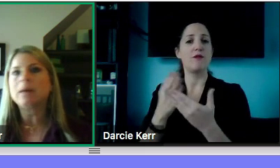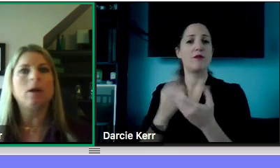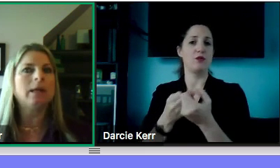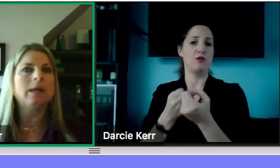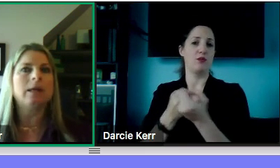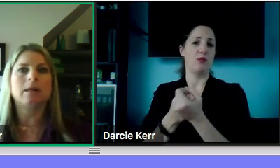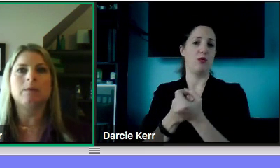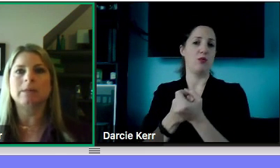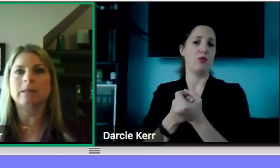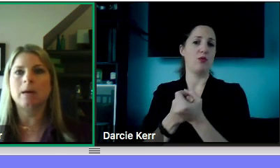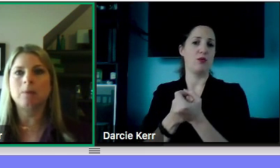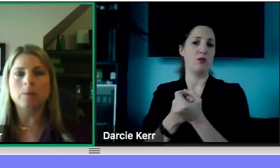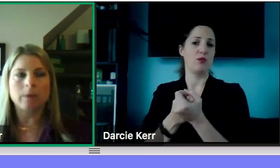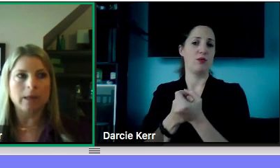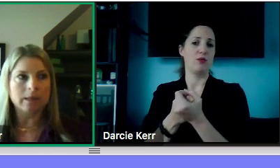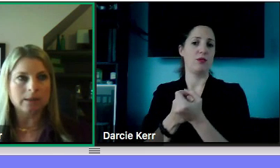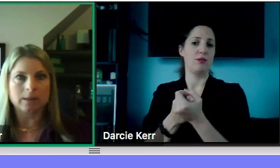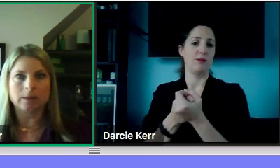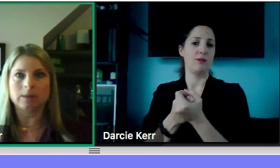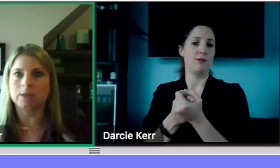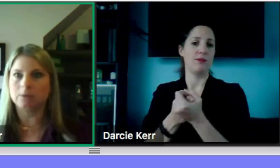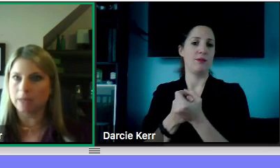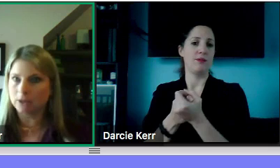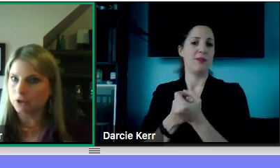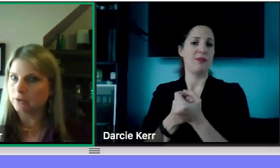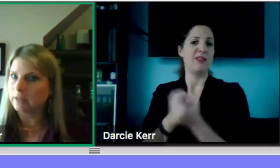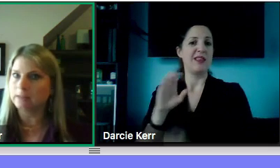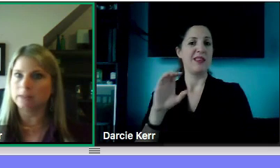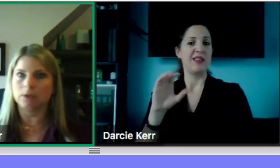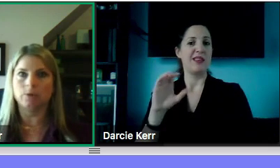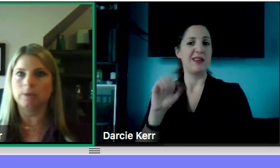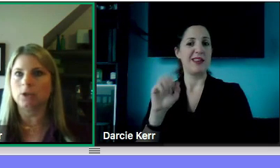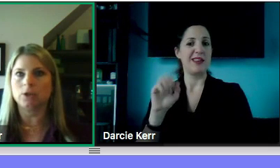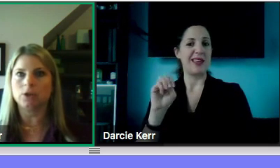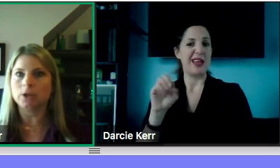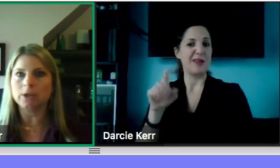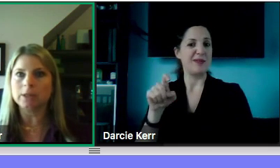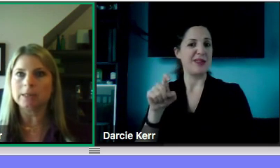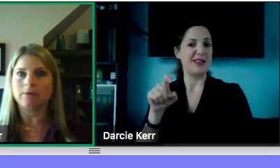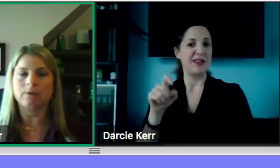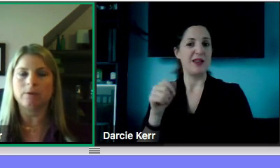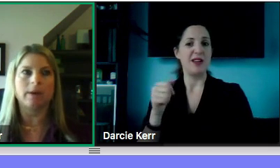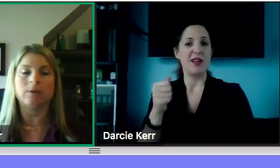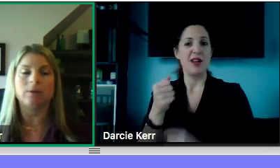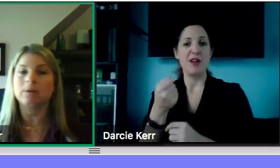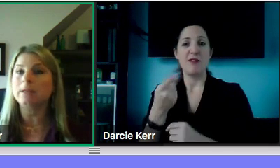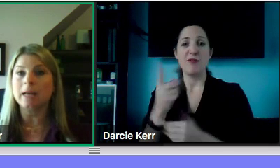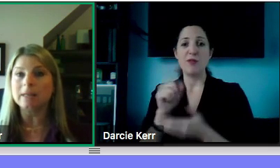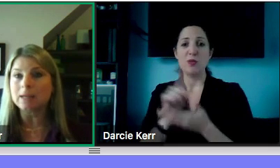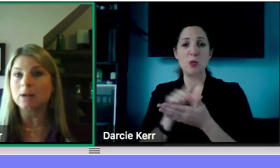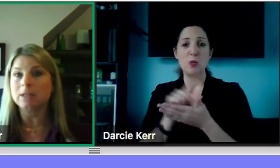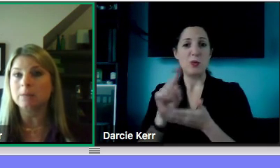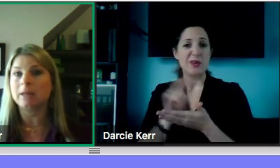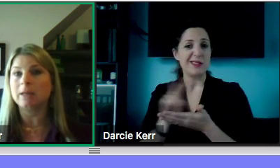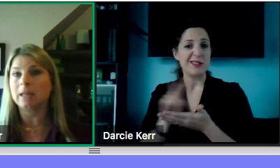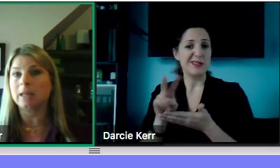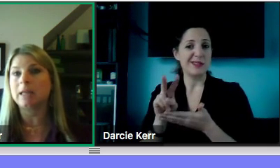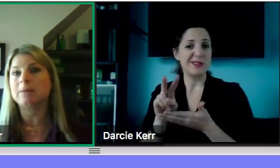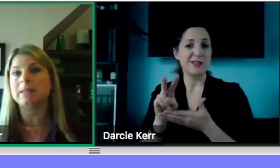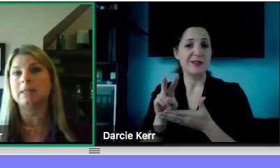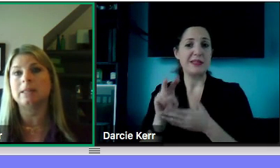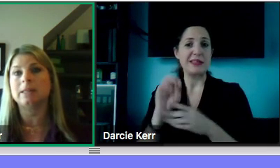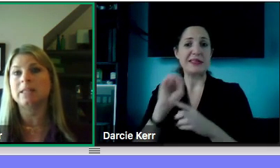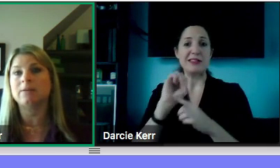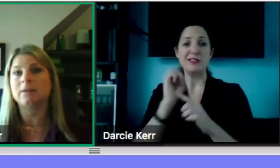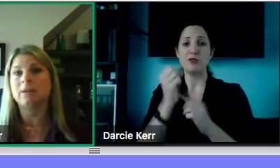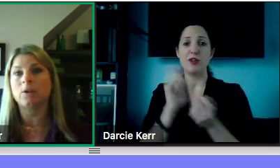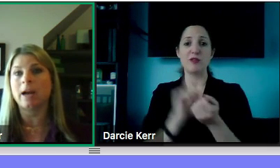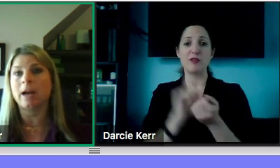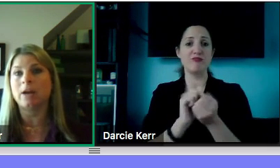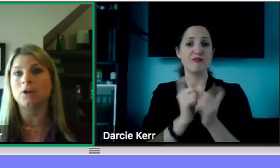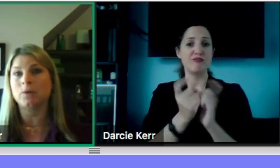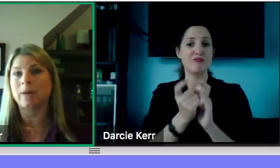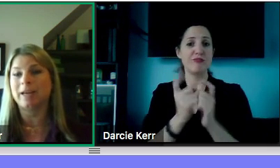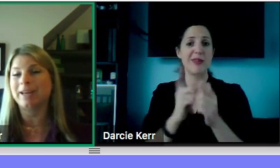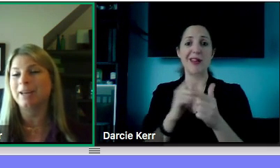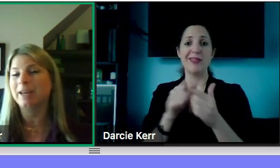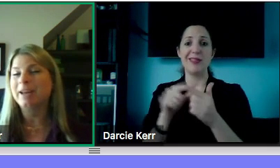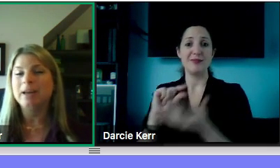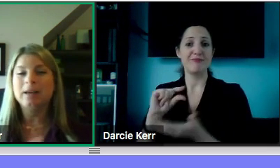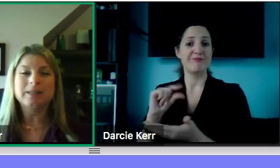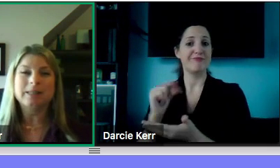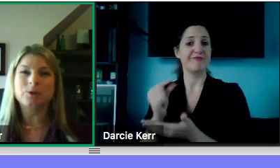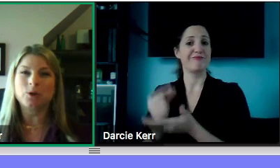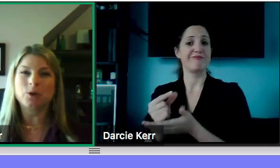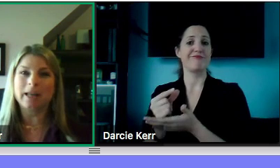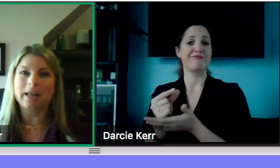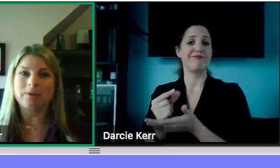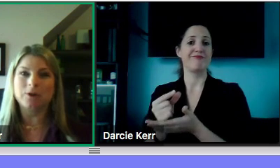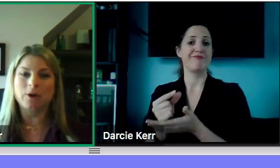And really all he needed was a couple weeks to make sure that situation turned itself around. And yes, ultimately he was successful in